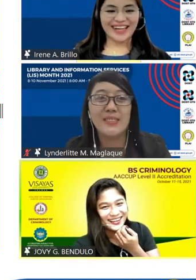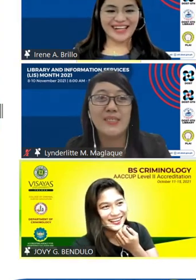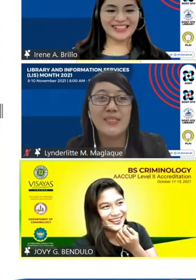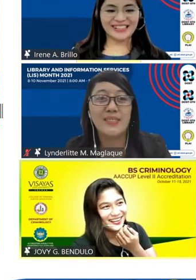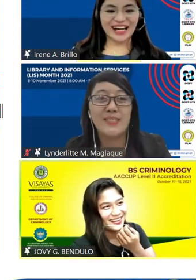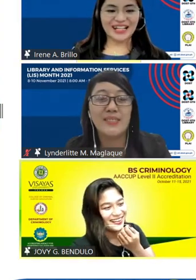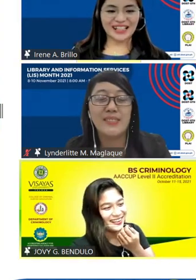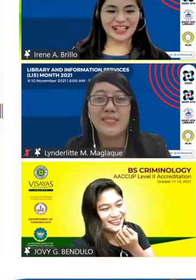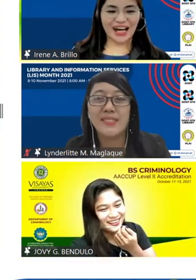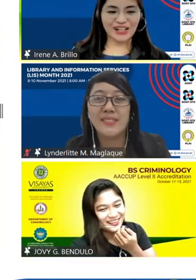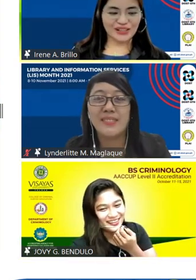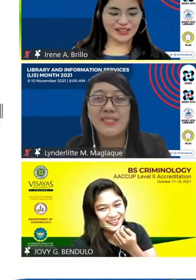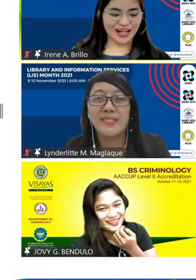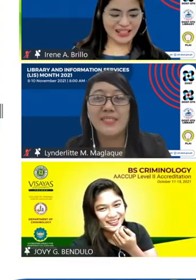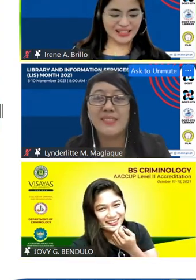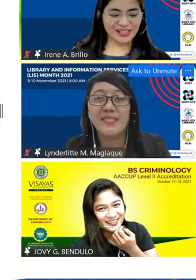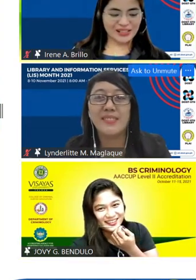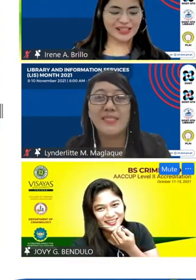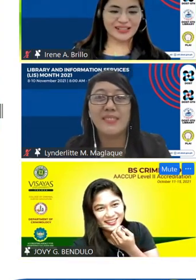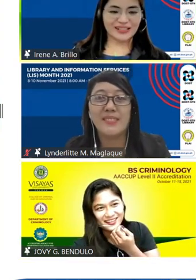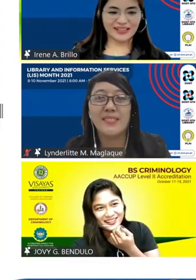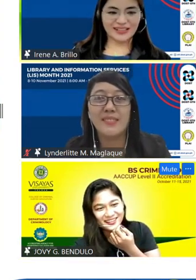Okay. And ang